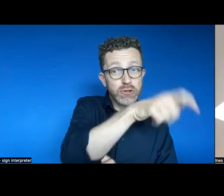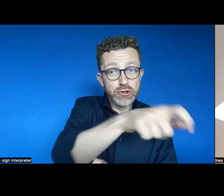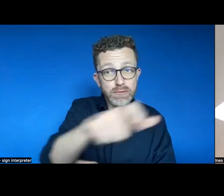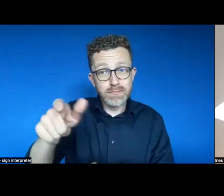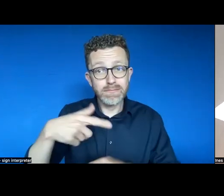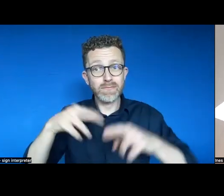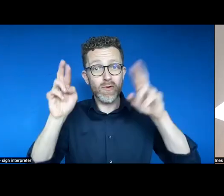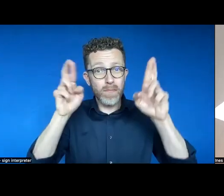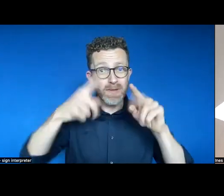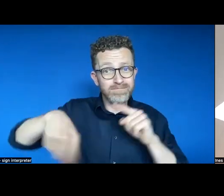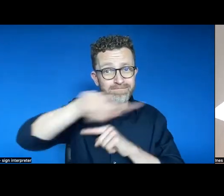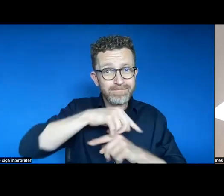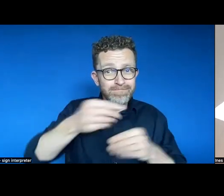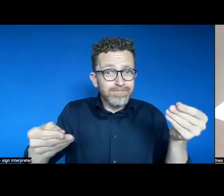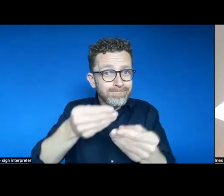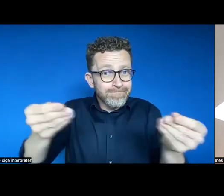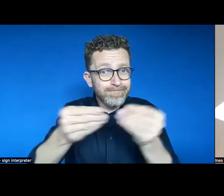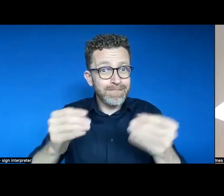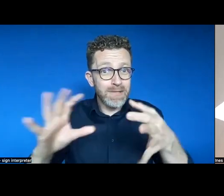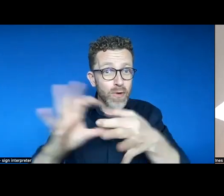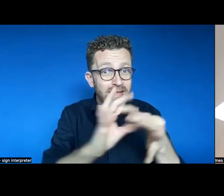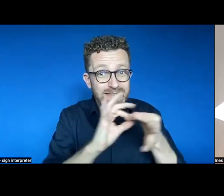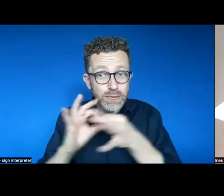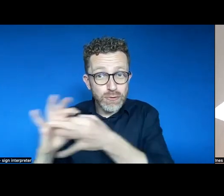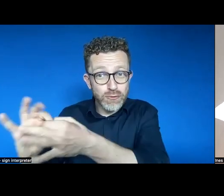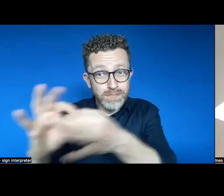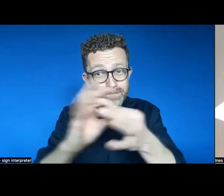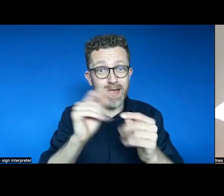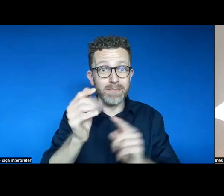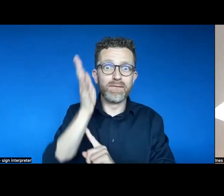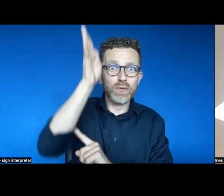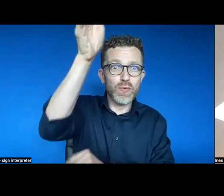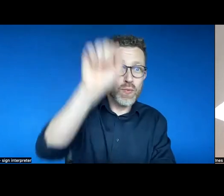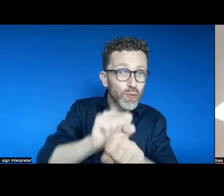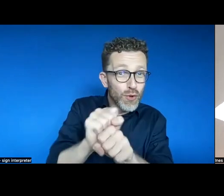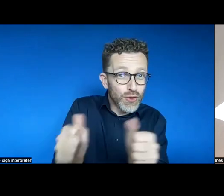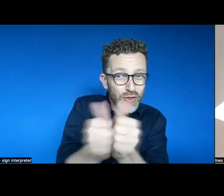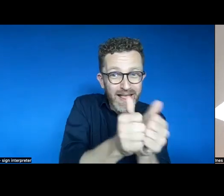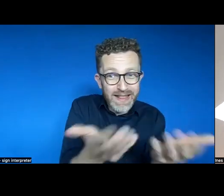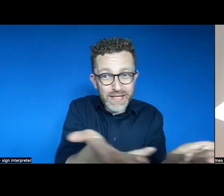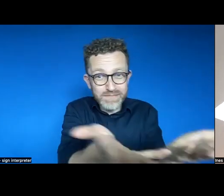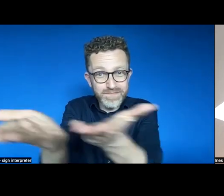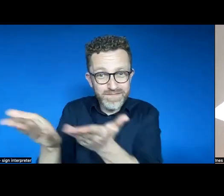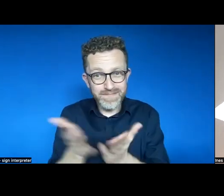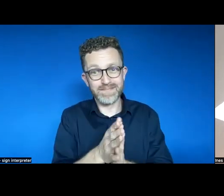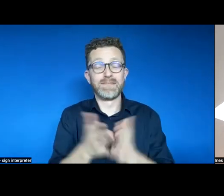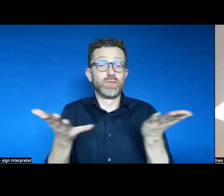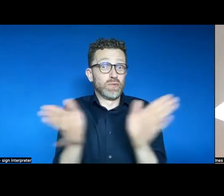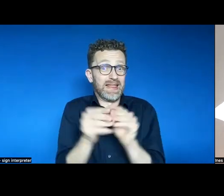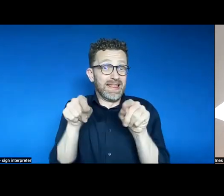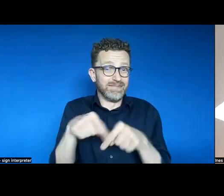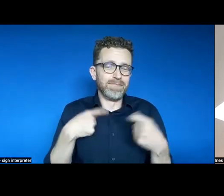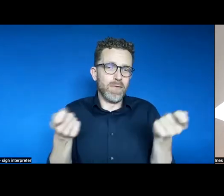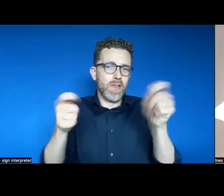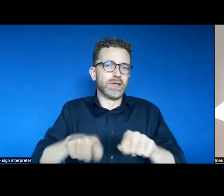the webinar and happy the rest of the Independent Living Day to everyone. And let's hope for the